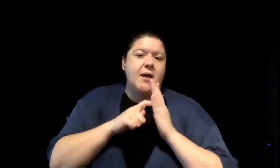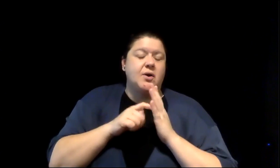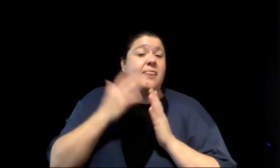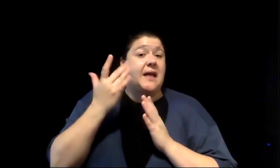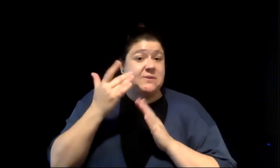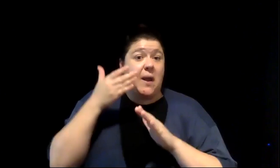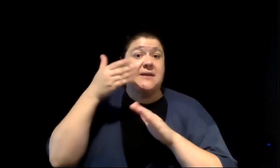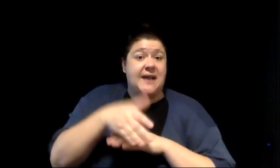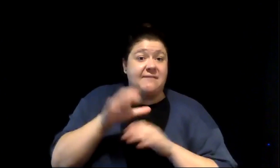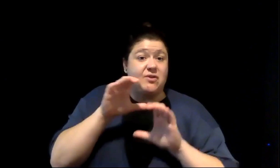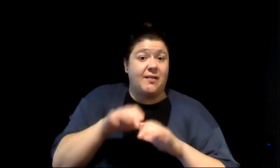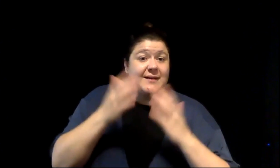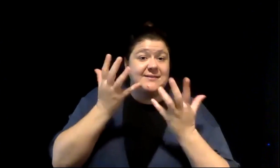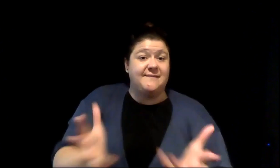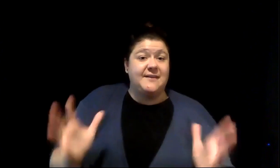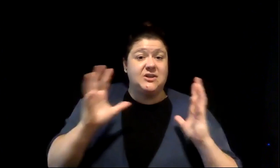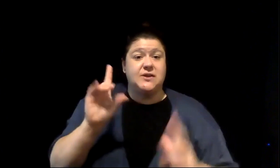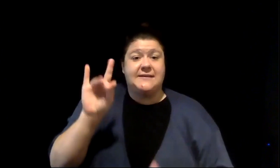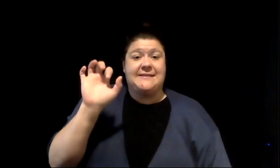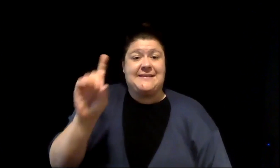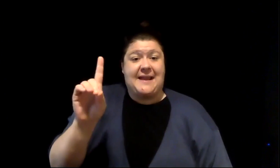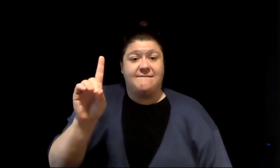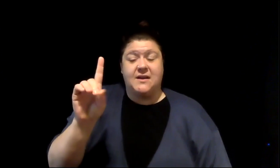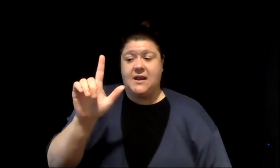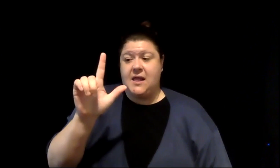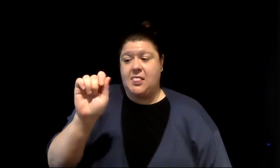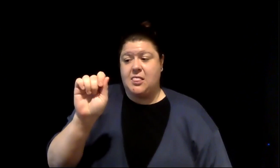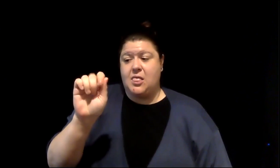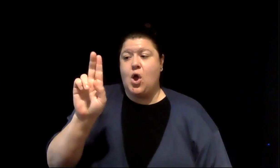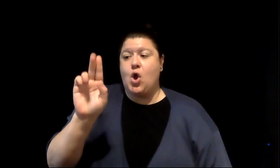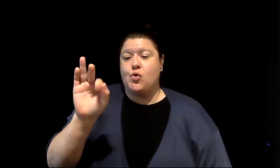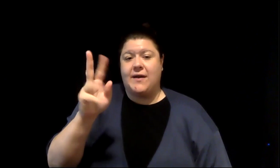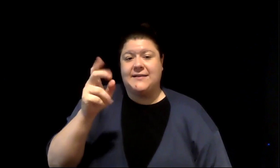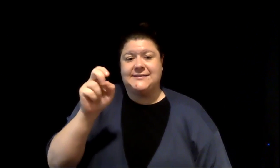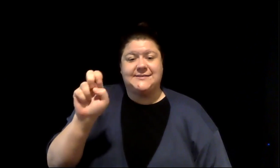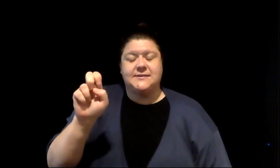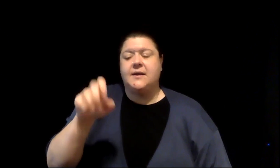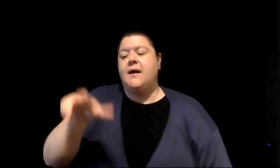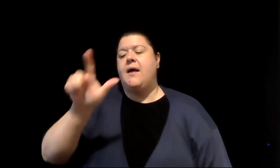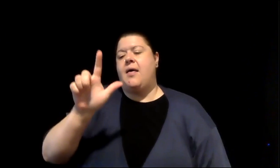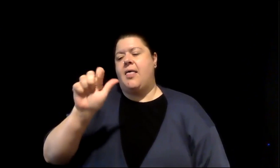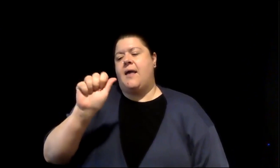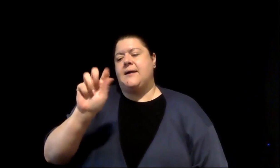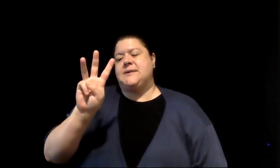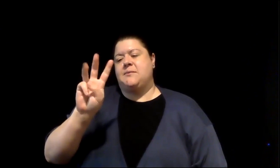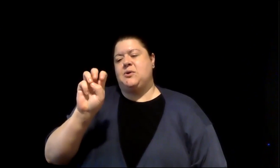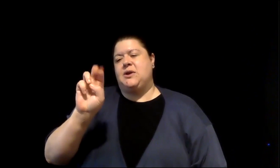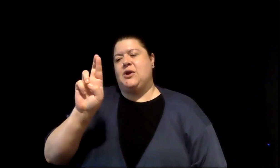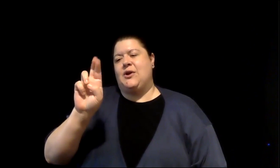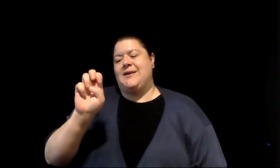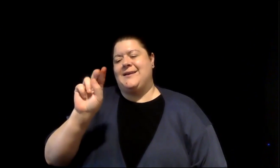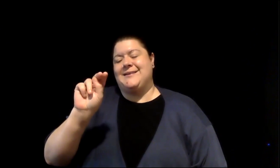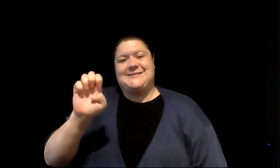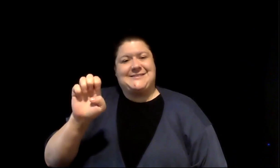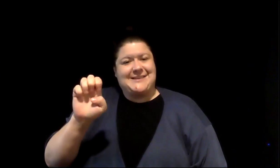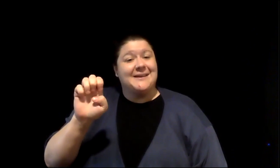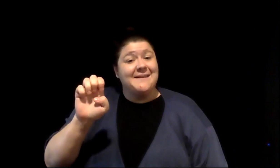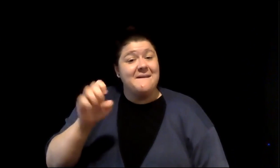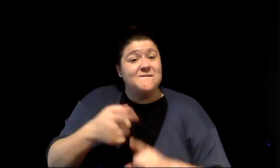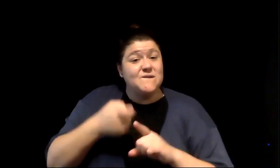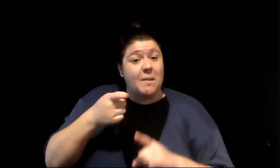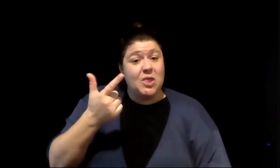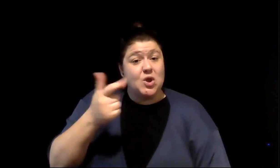that David Lawrence from the Goodwill will come and join us on help you to prepare a professional